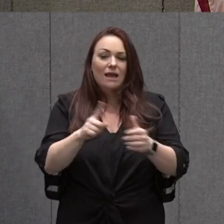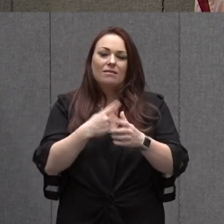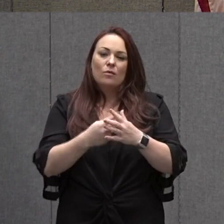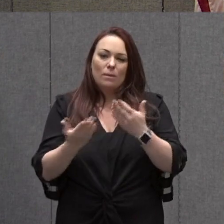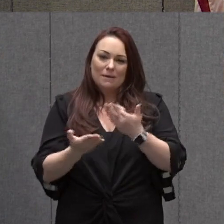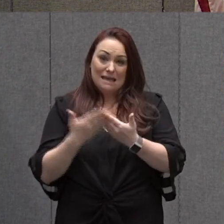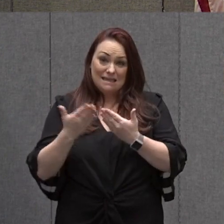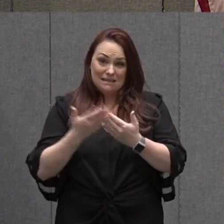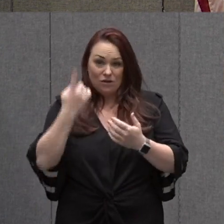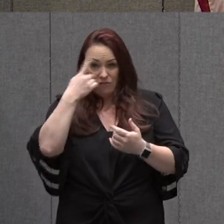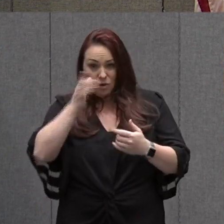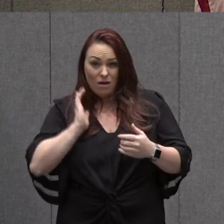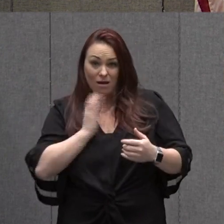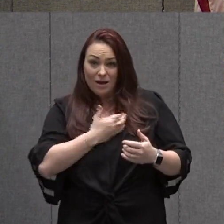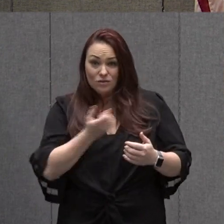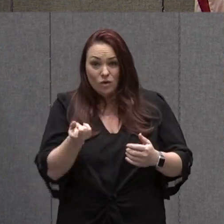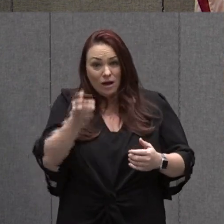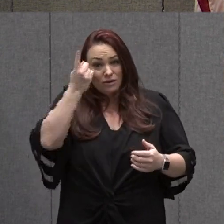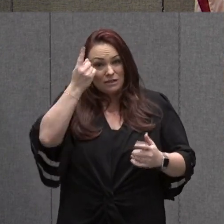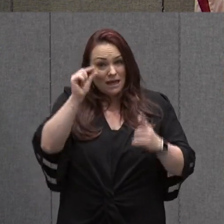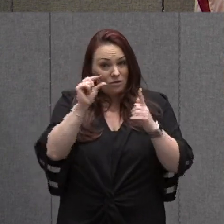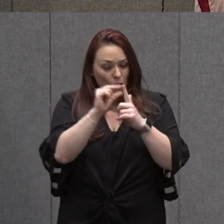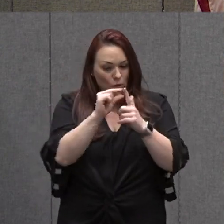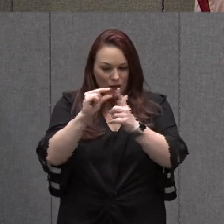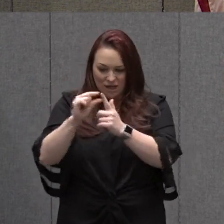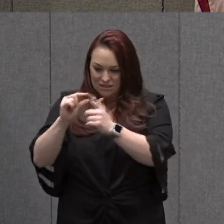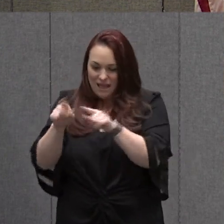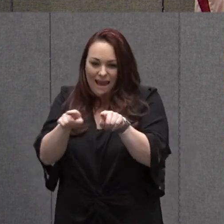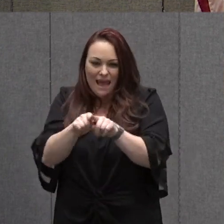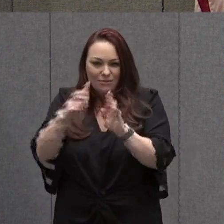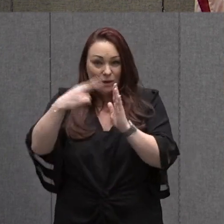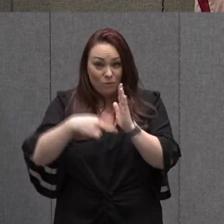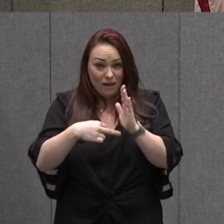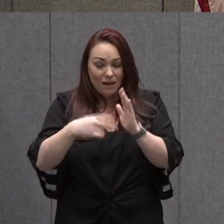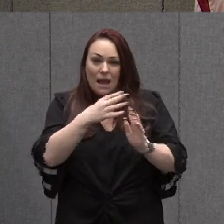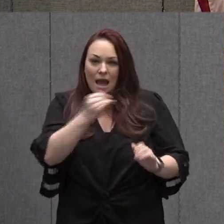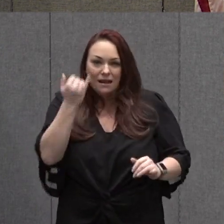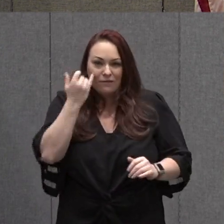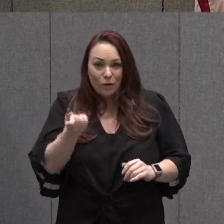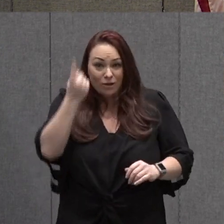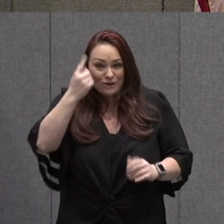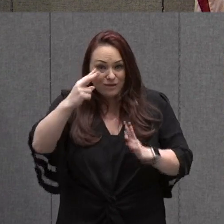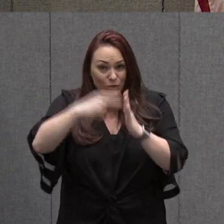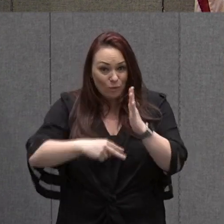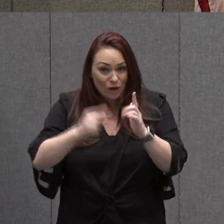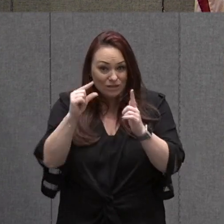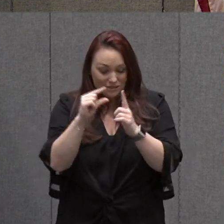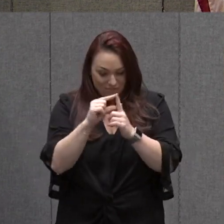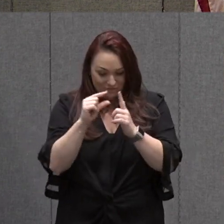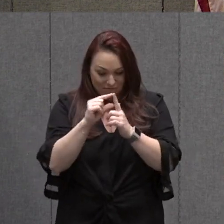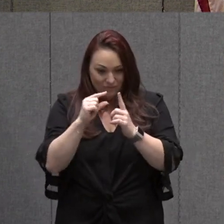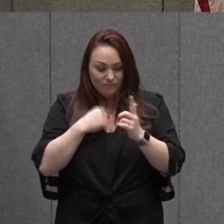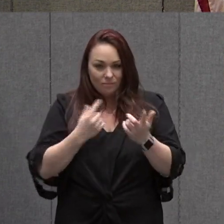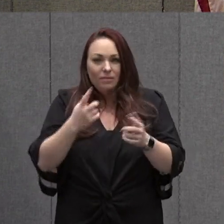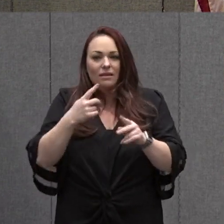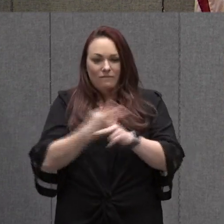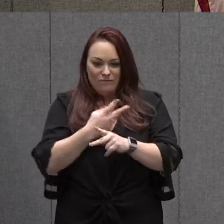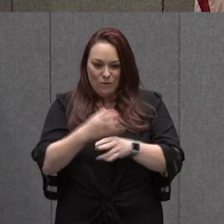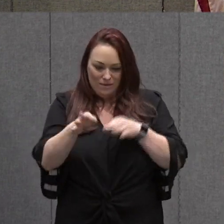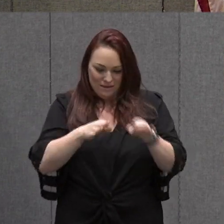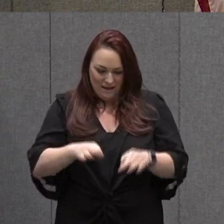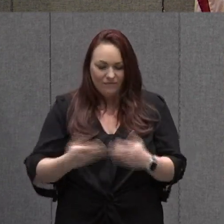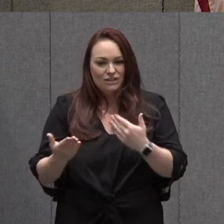to understand the words that we're reading. And if we understand the words that we're reading, we're going to be able to figure out the definition to